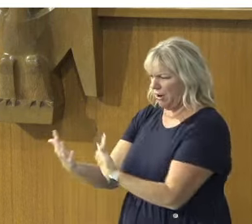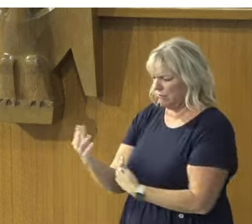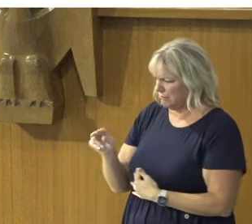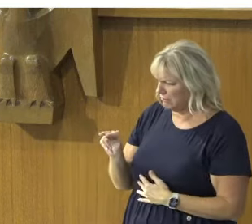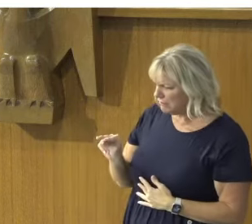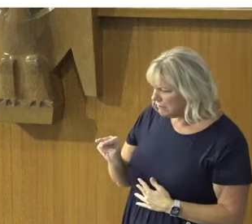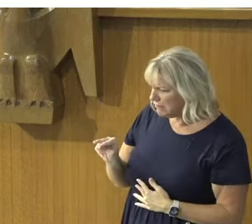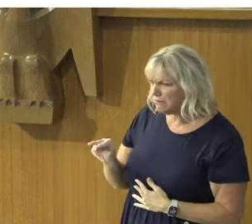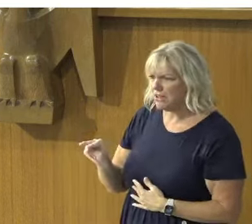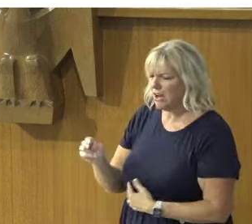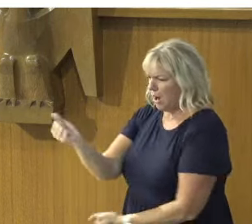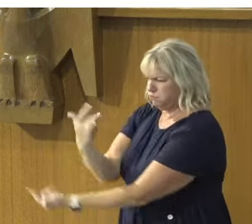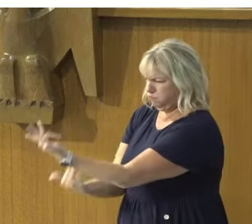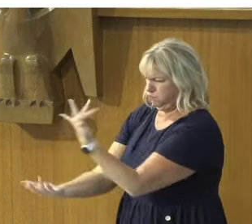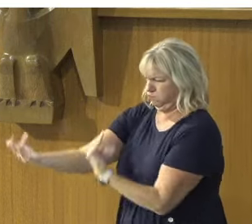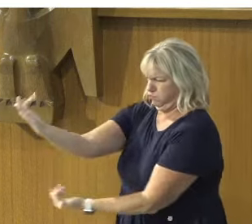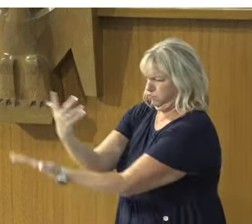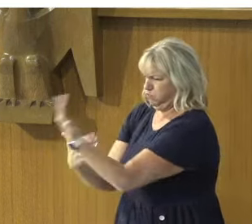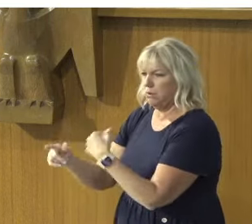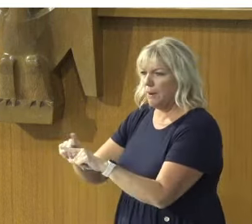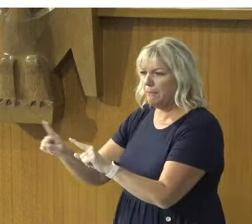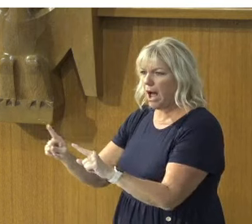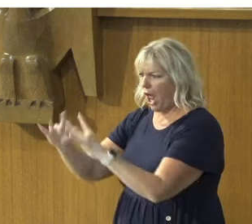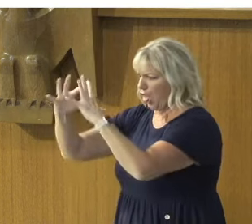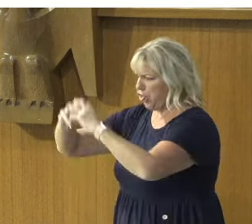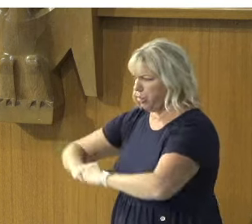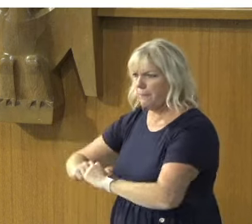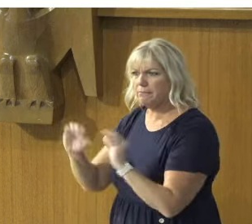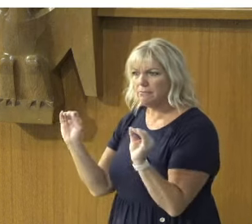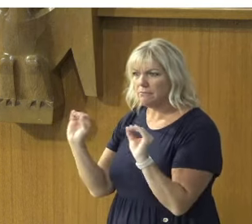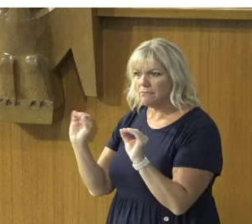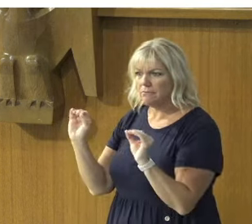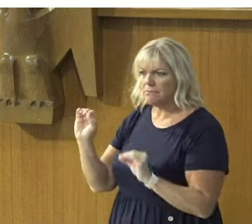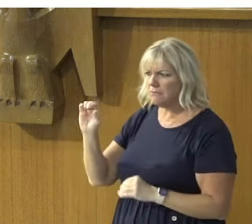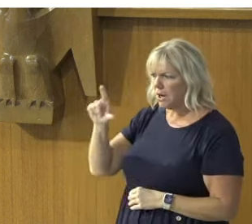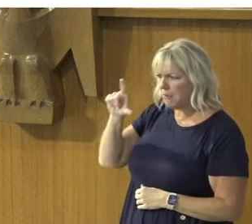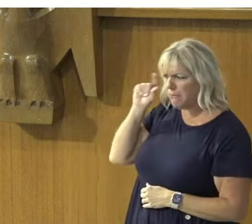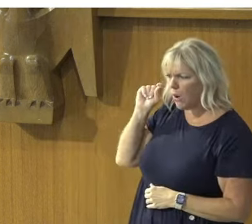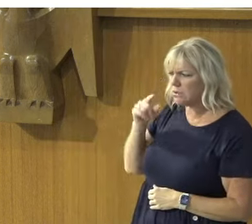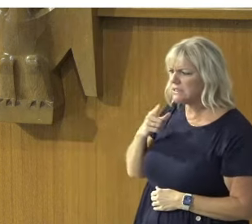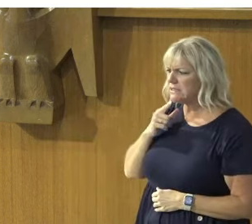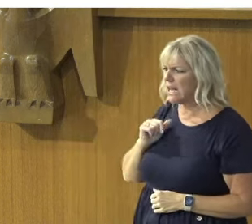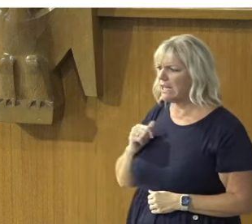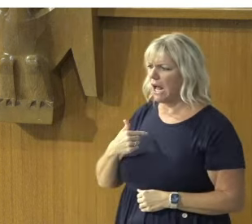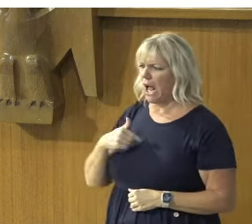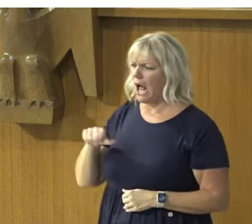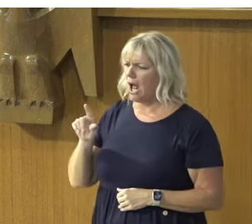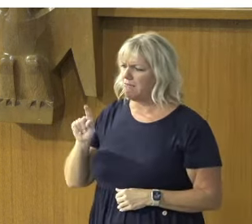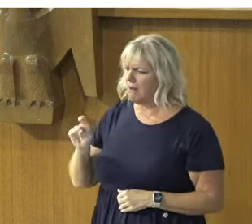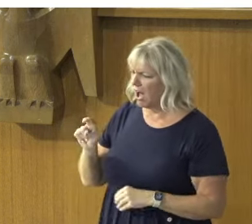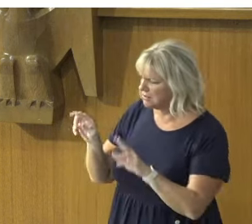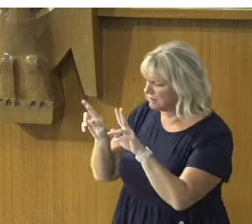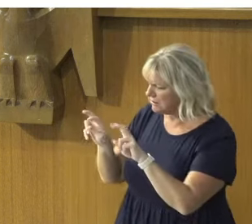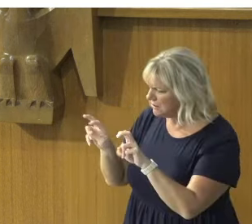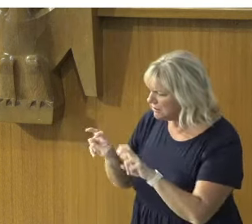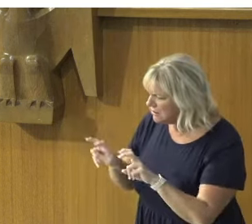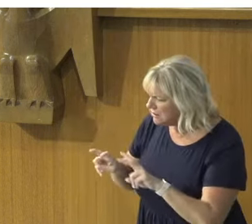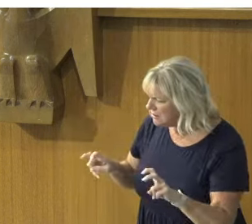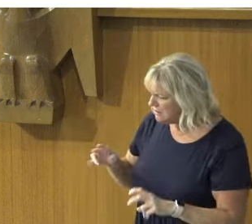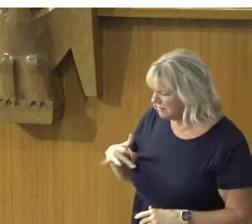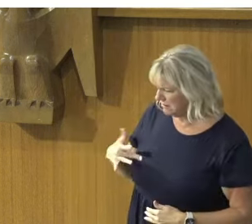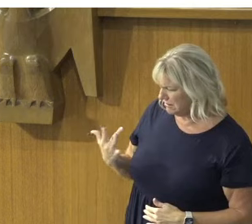and the bush was blazing, yet it was not consumed. Then Moses said, must turn aside and look at this great sight and see